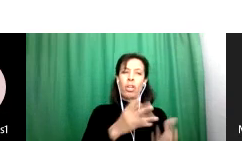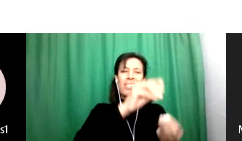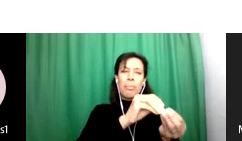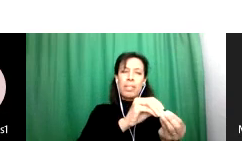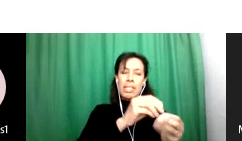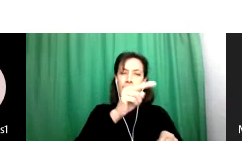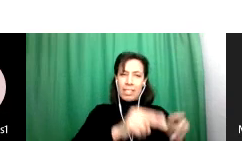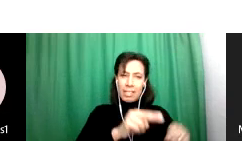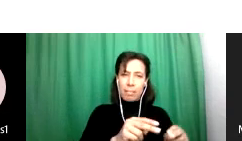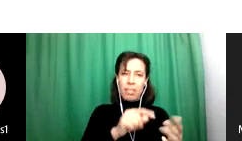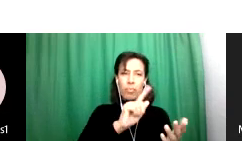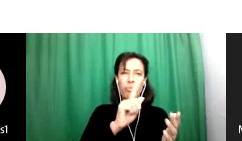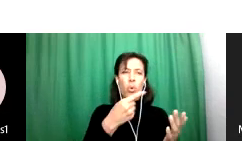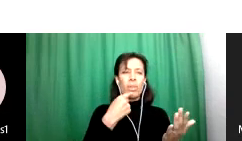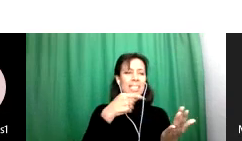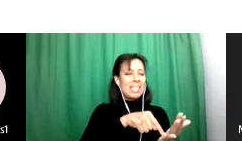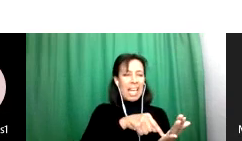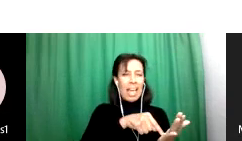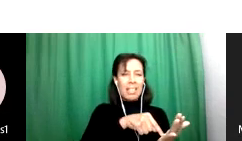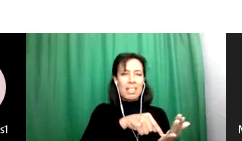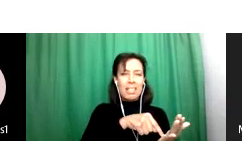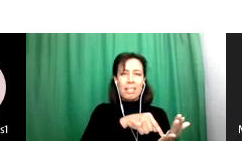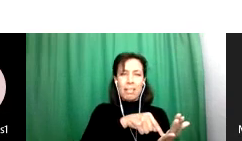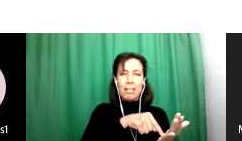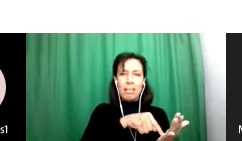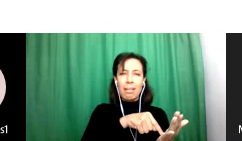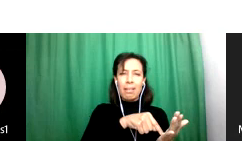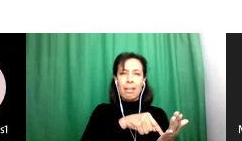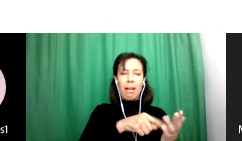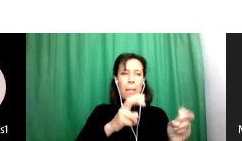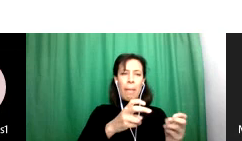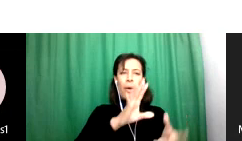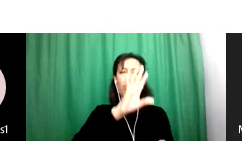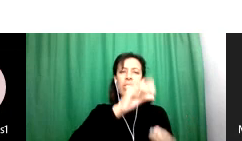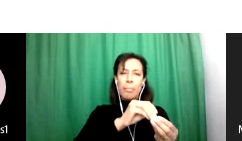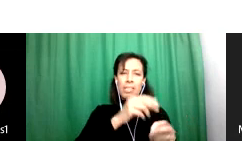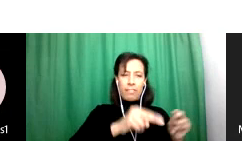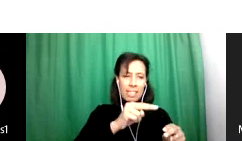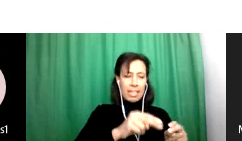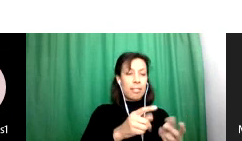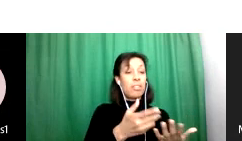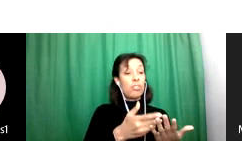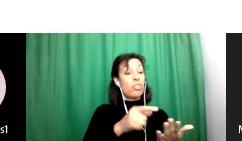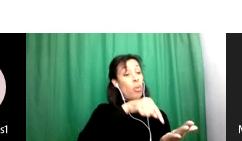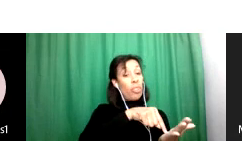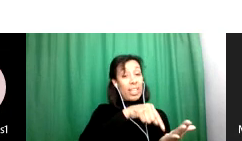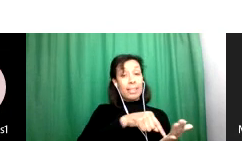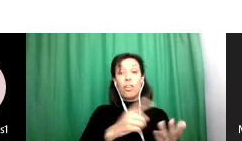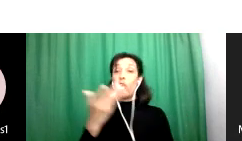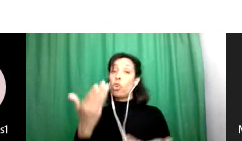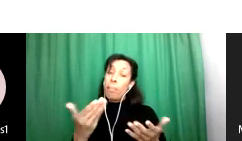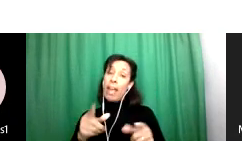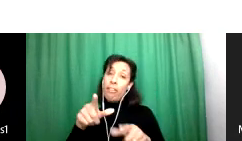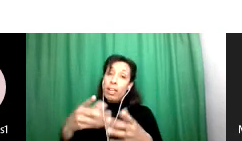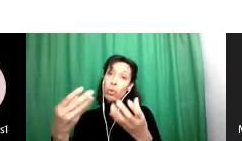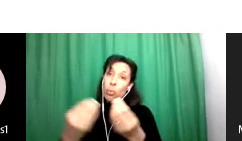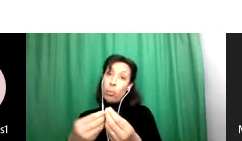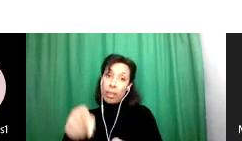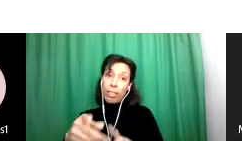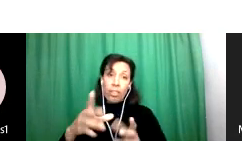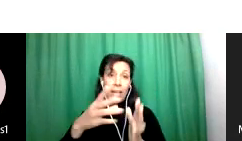is good practice. So they're comparing and contrasting what they can see in the example, what the evidence tells